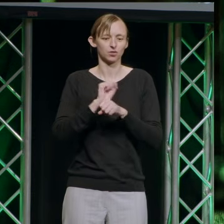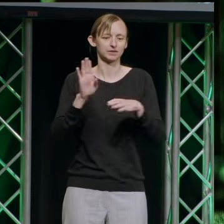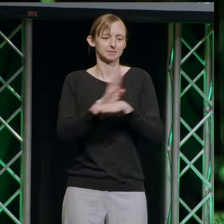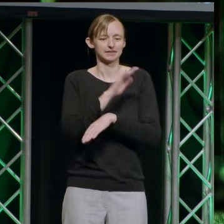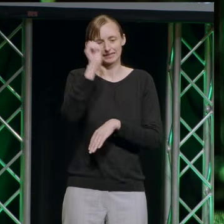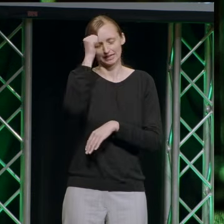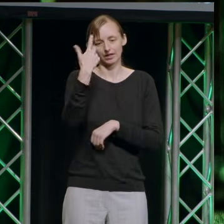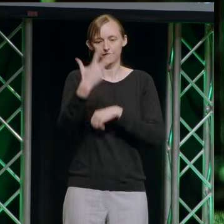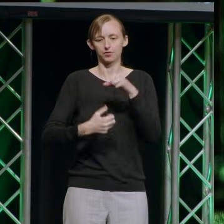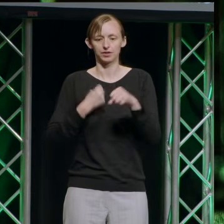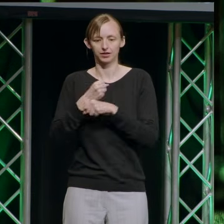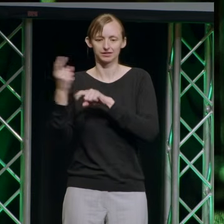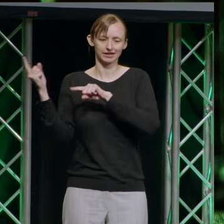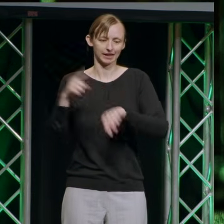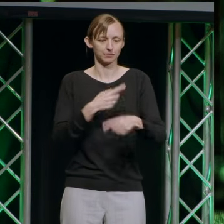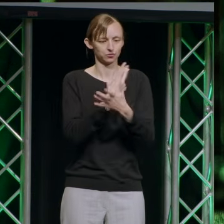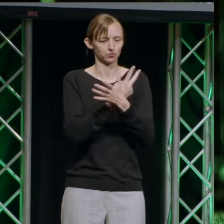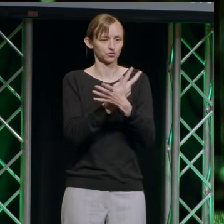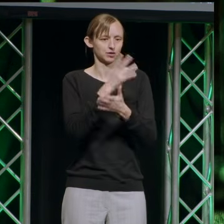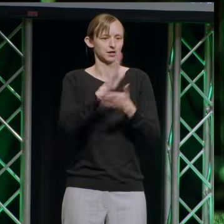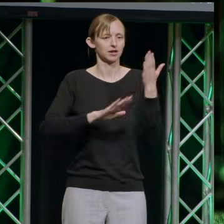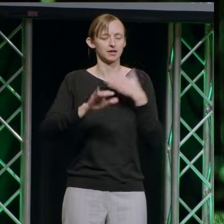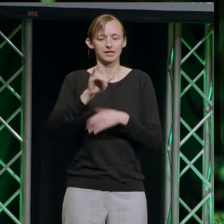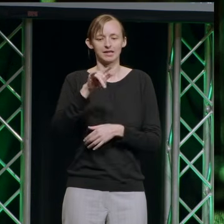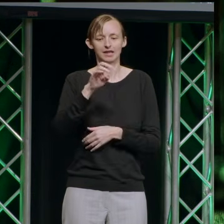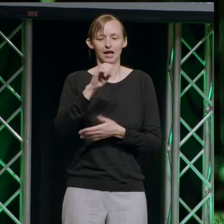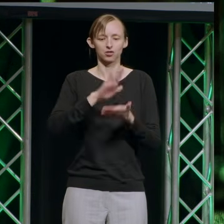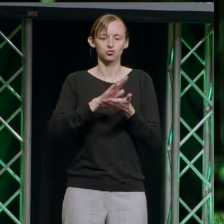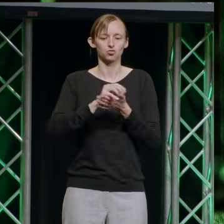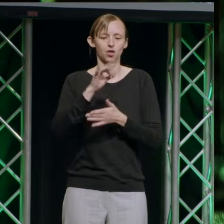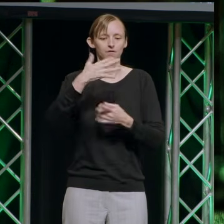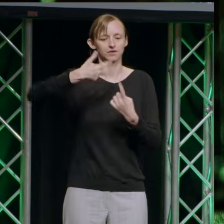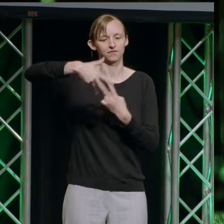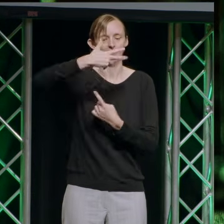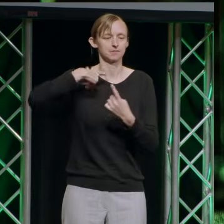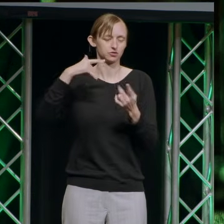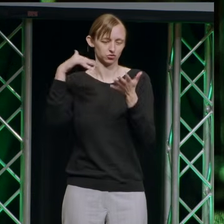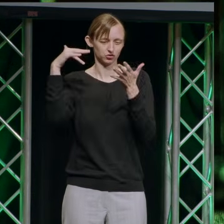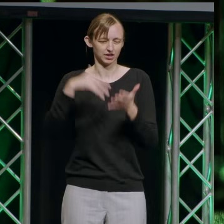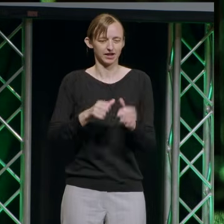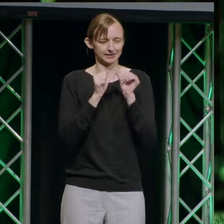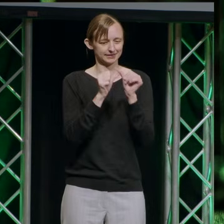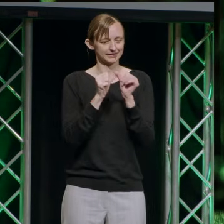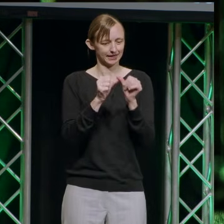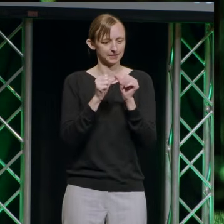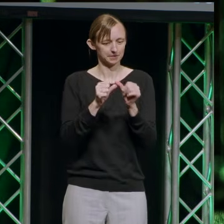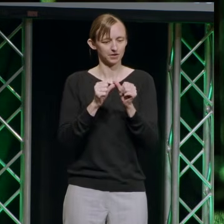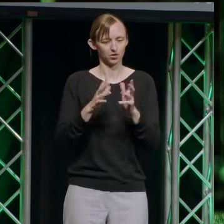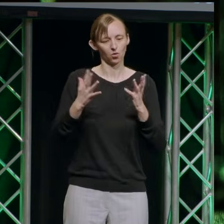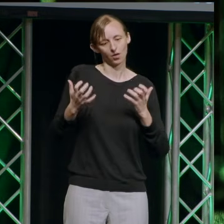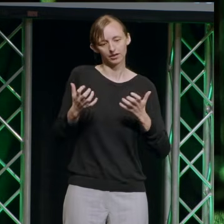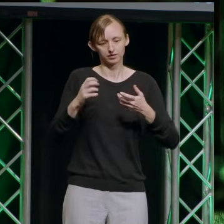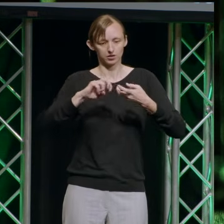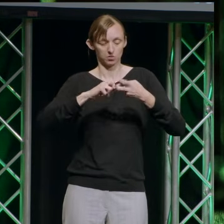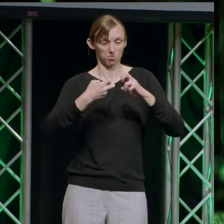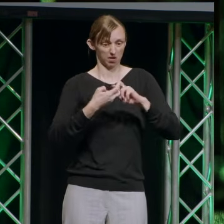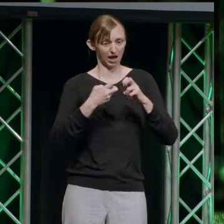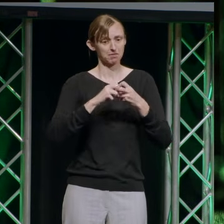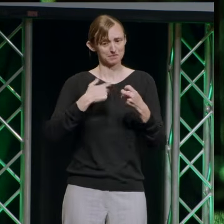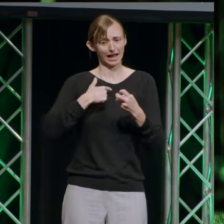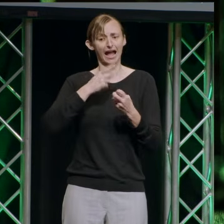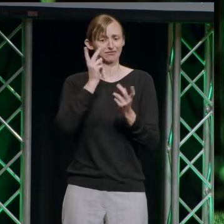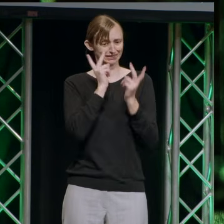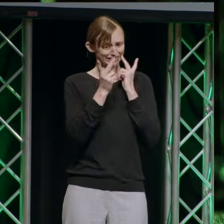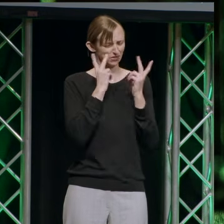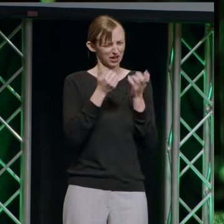I came back to grad school at the Yale School of Environment to study sustainability, to make a difference to the problems that I've experienced